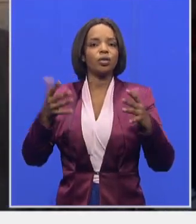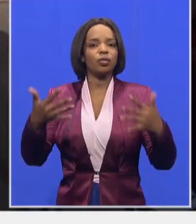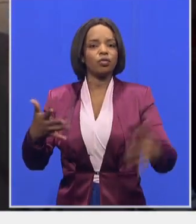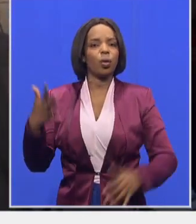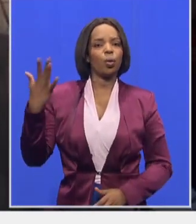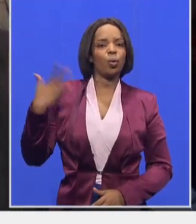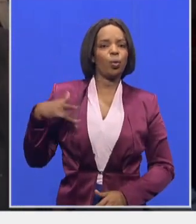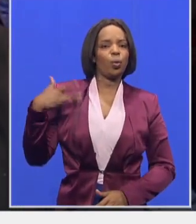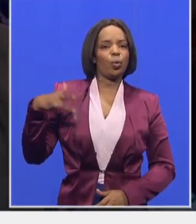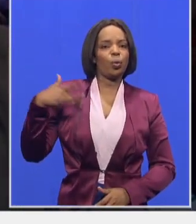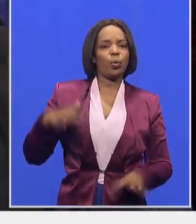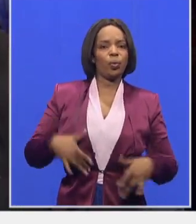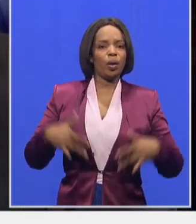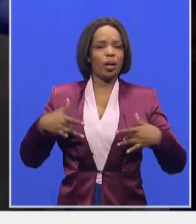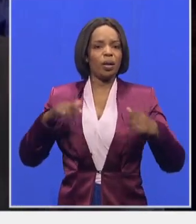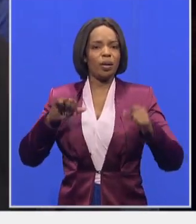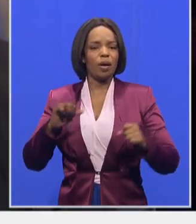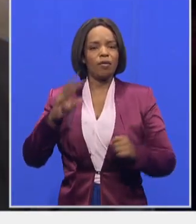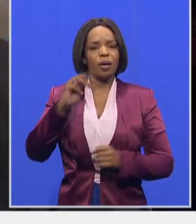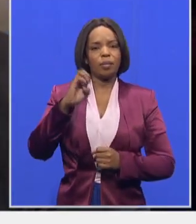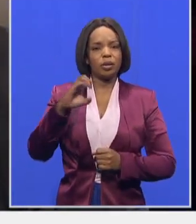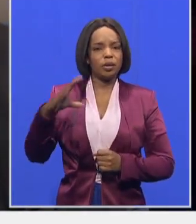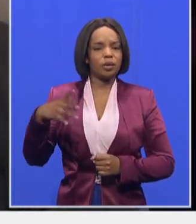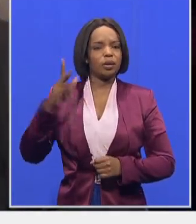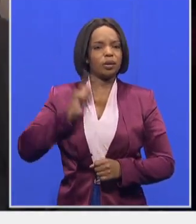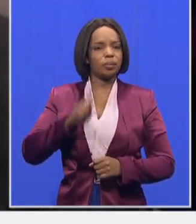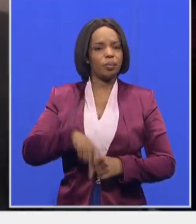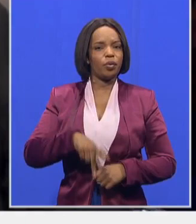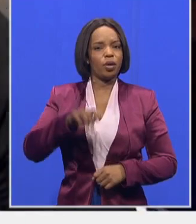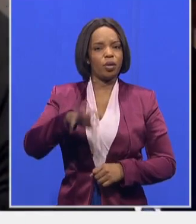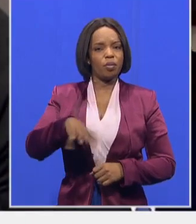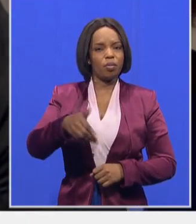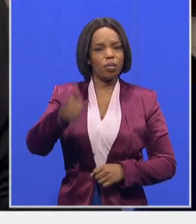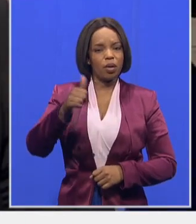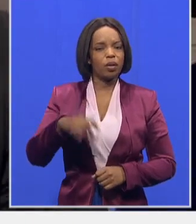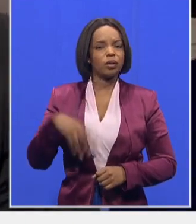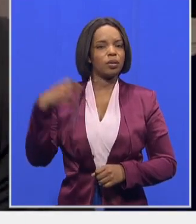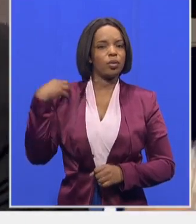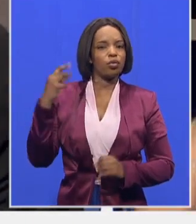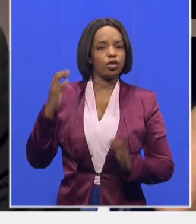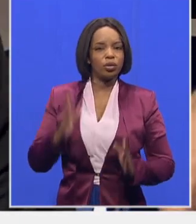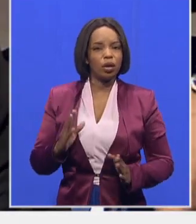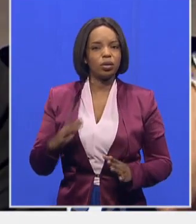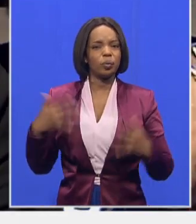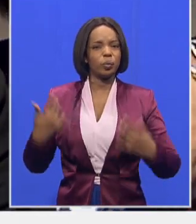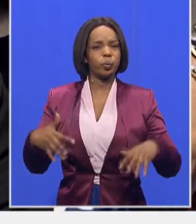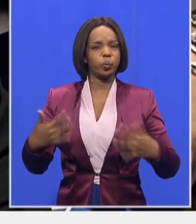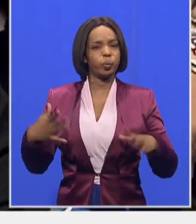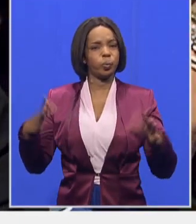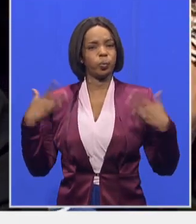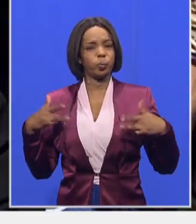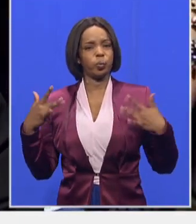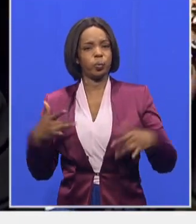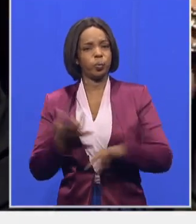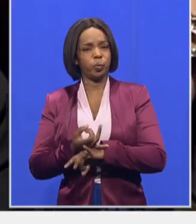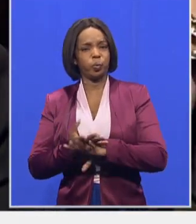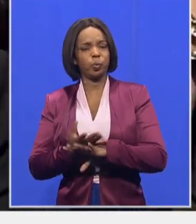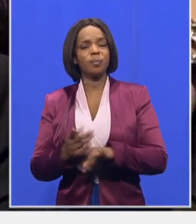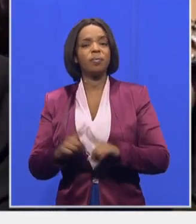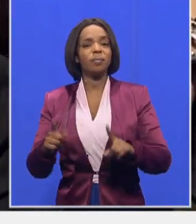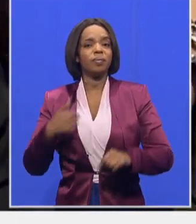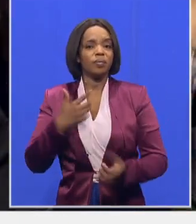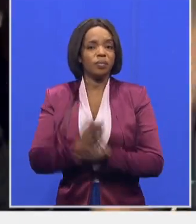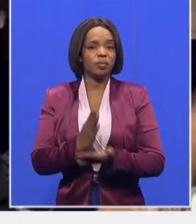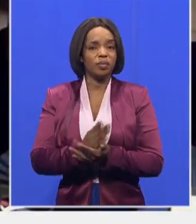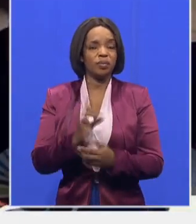ministers, MECs, premiers, etc. while they're in office, and ensure that all of these unnecessary expenses are dealt with once